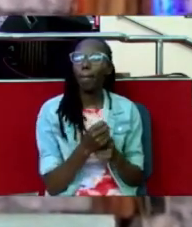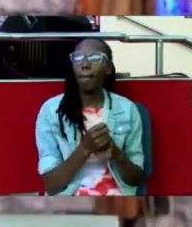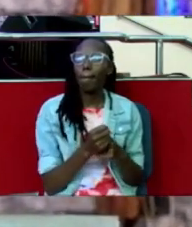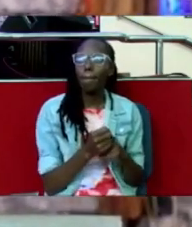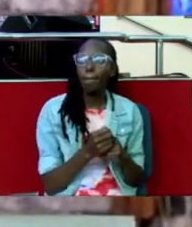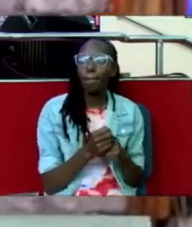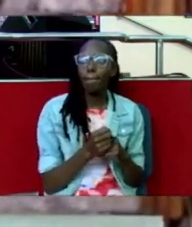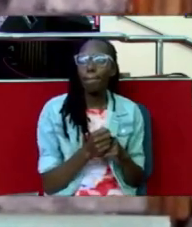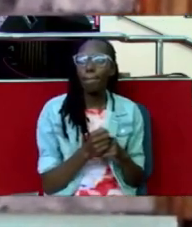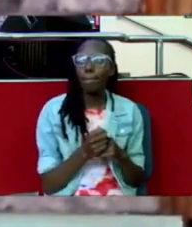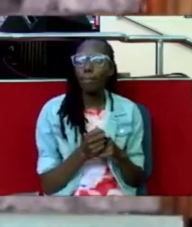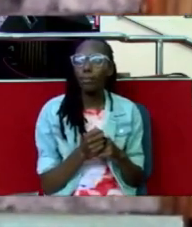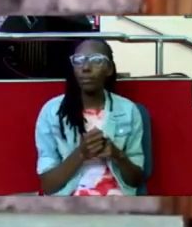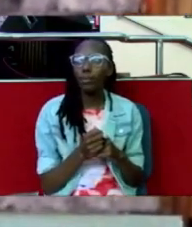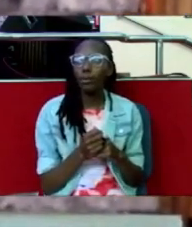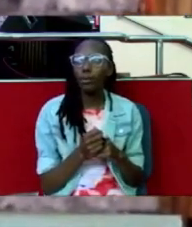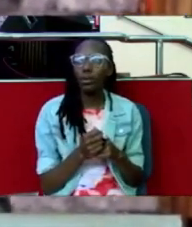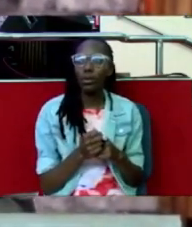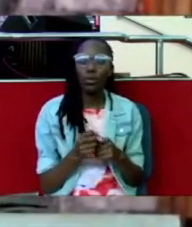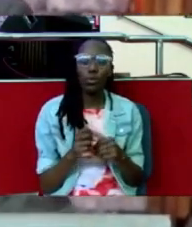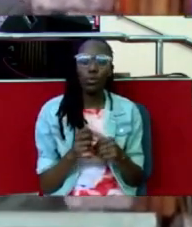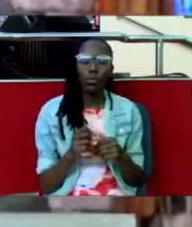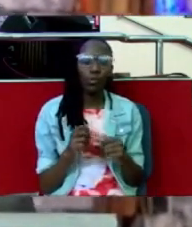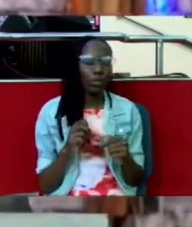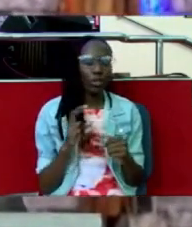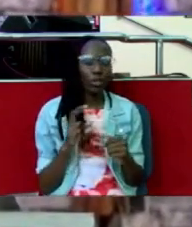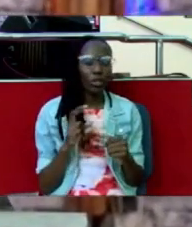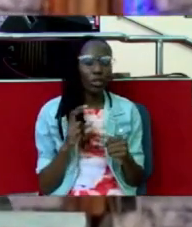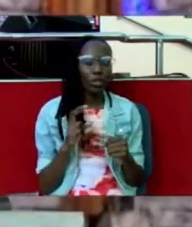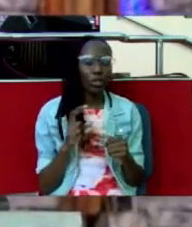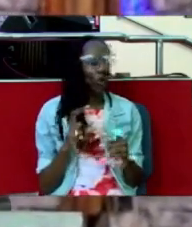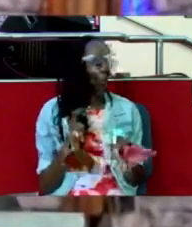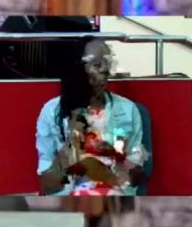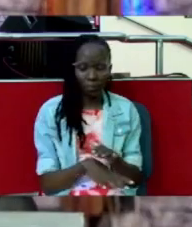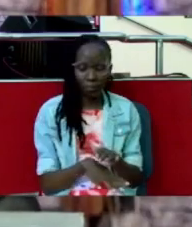53. And because of time, we will not read everything.